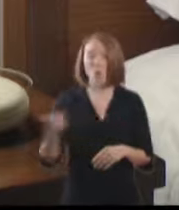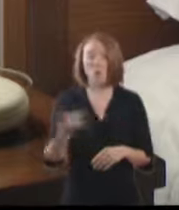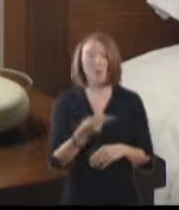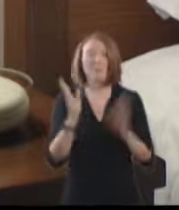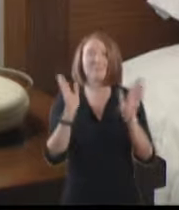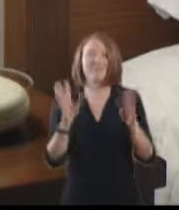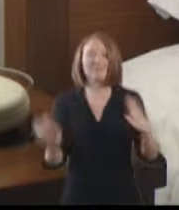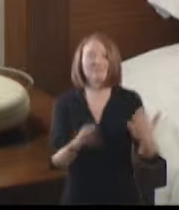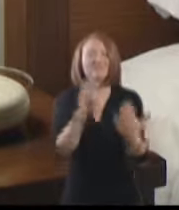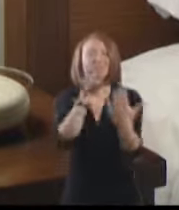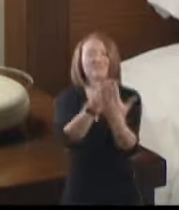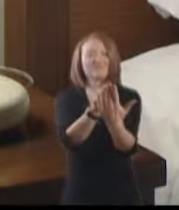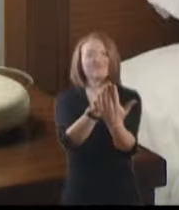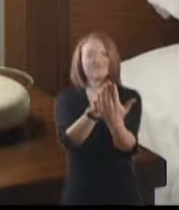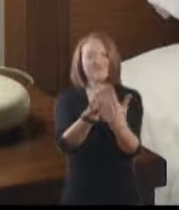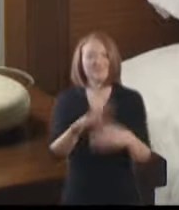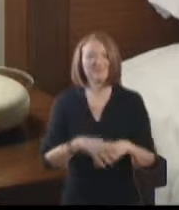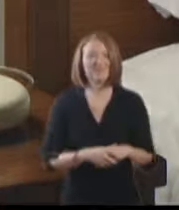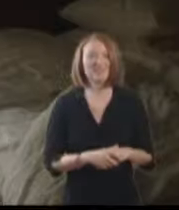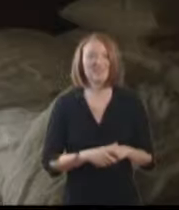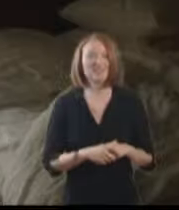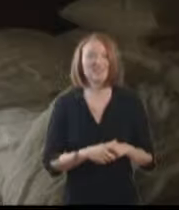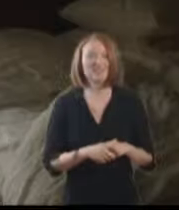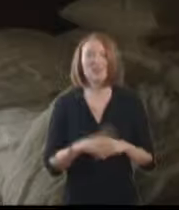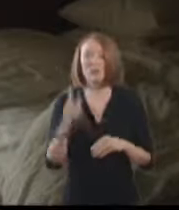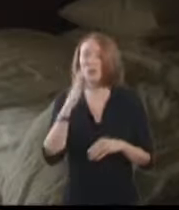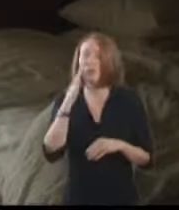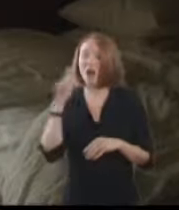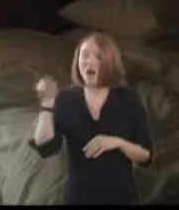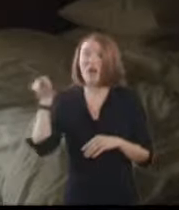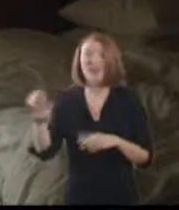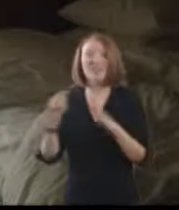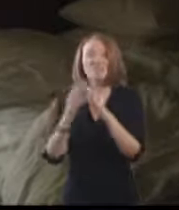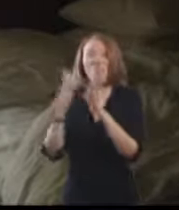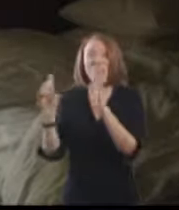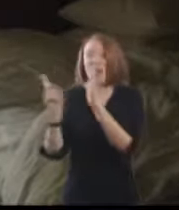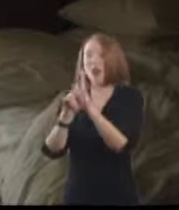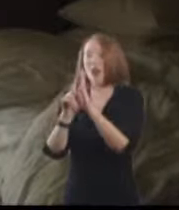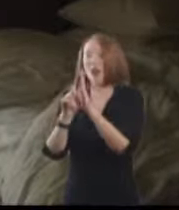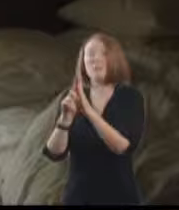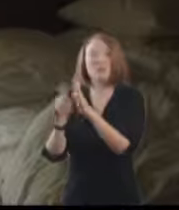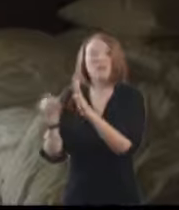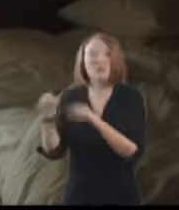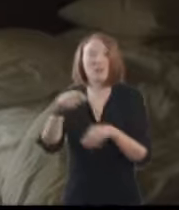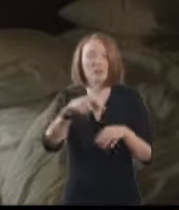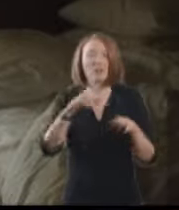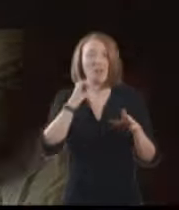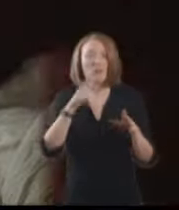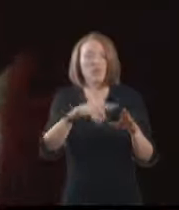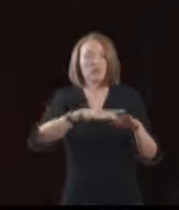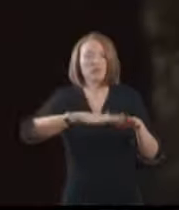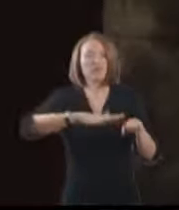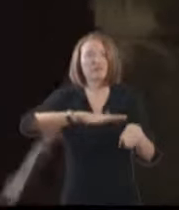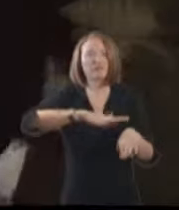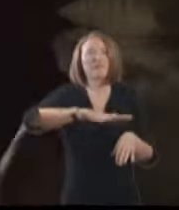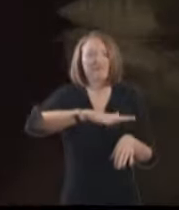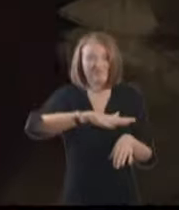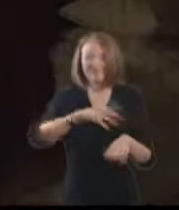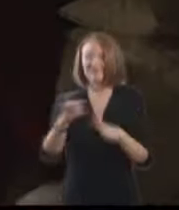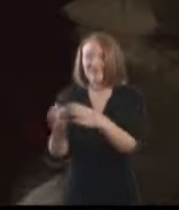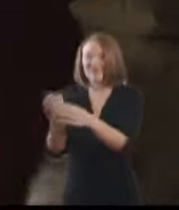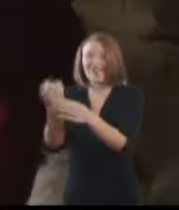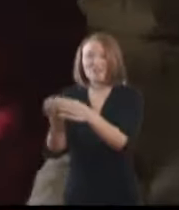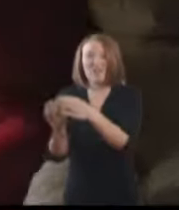your wall or on your bedside table. It must be plugged into a main socket to work. When your smoke alarm detects smoke, it will